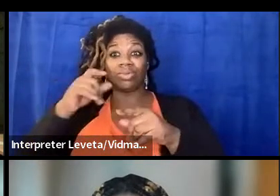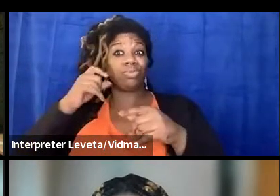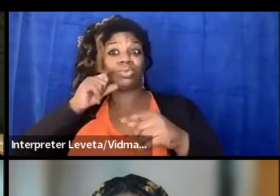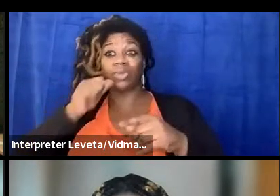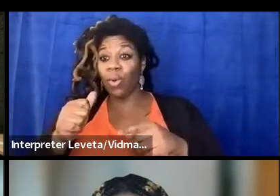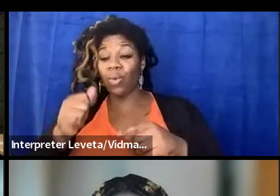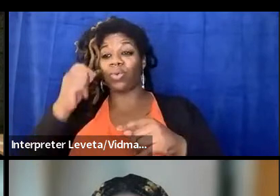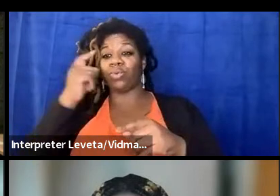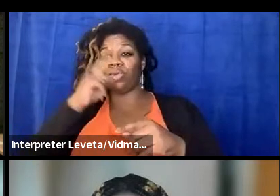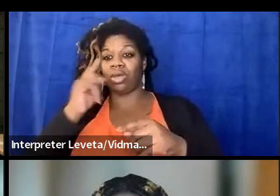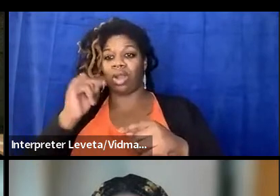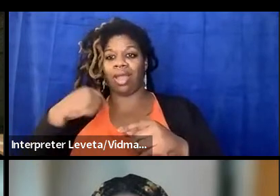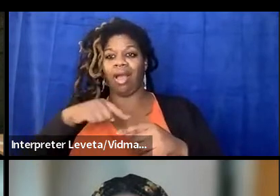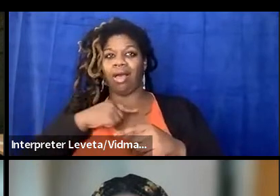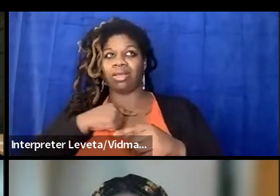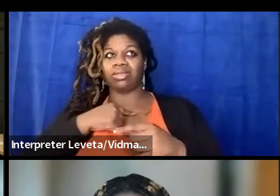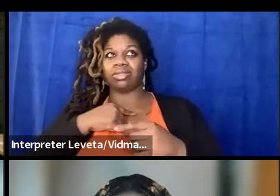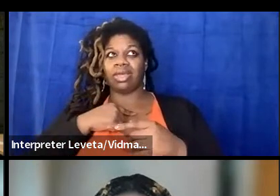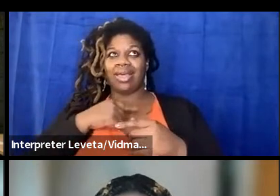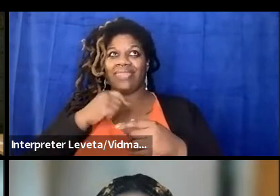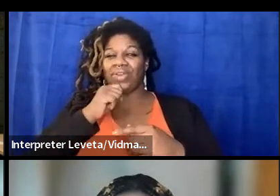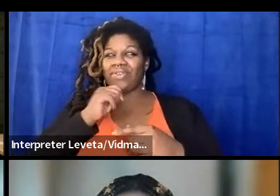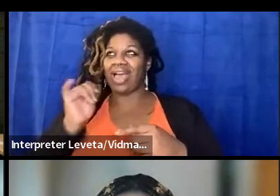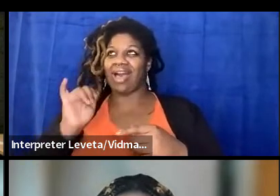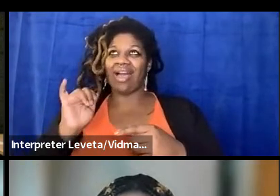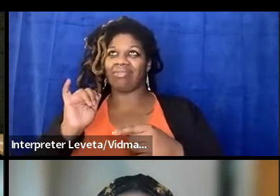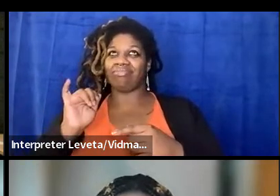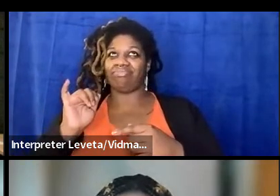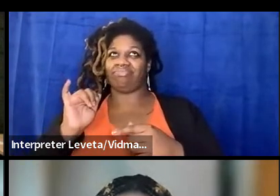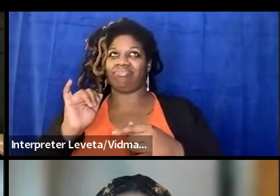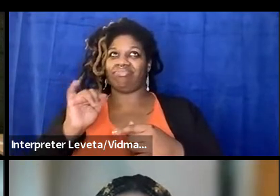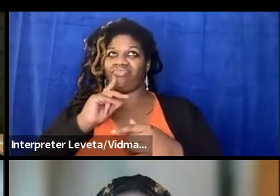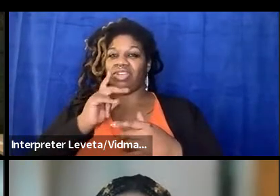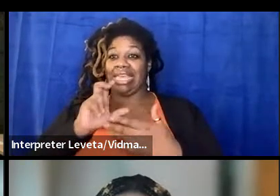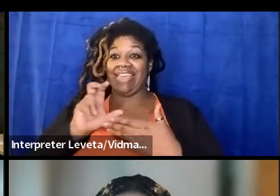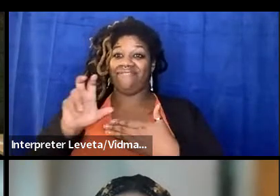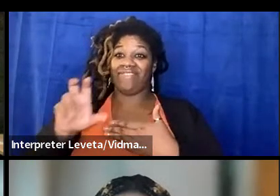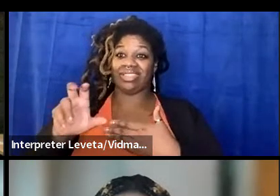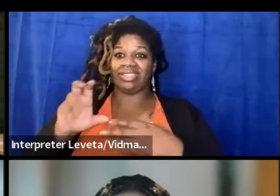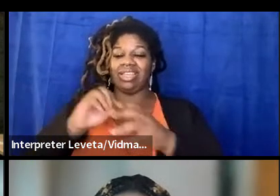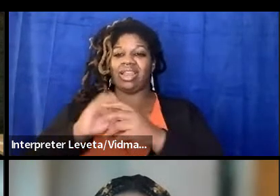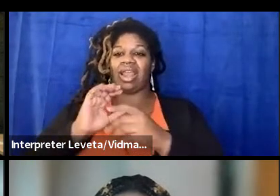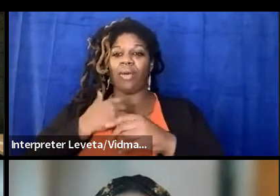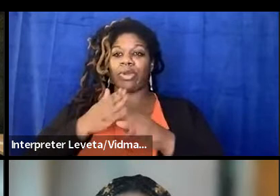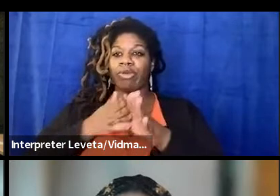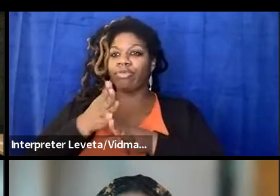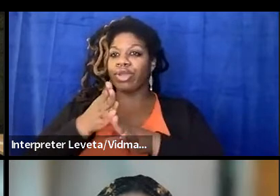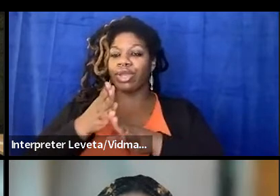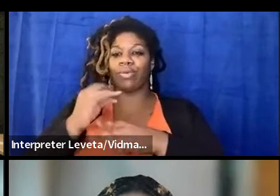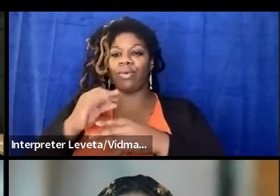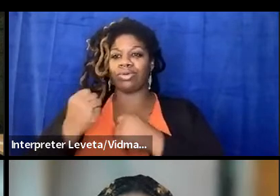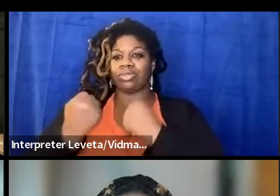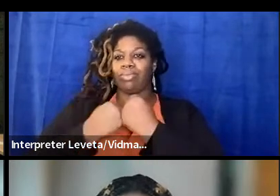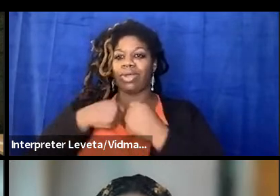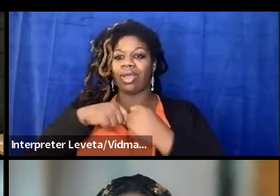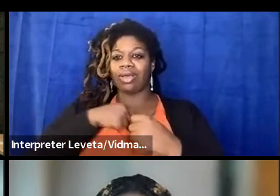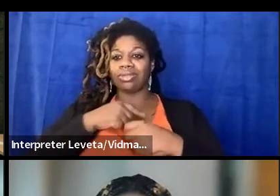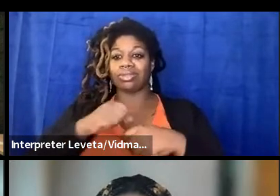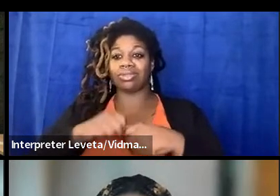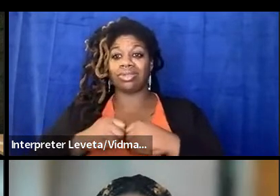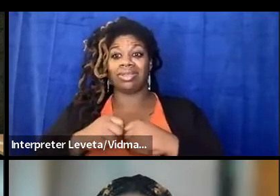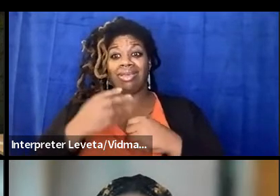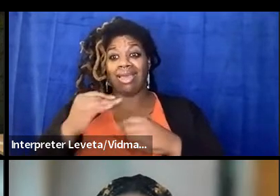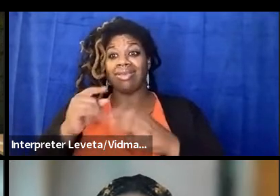us, they're not as invested in us or invested in our careers. And sometimes they are really,